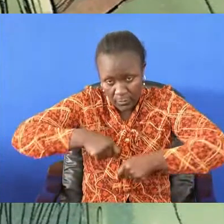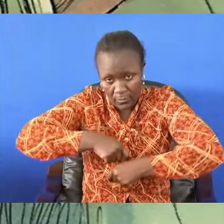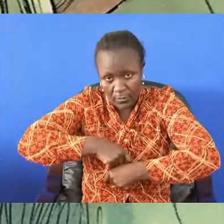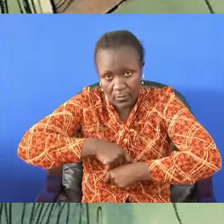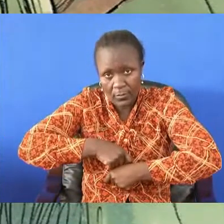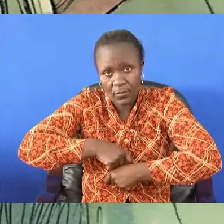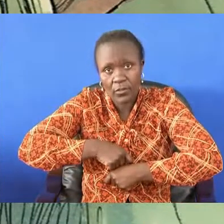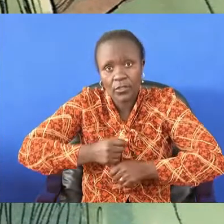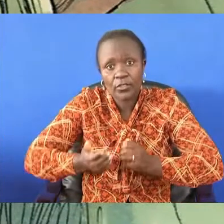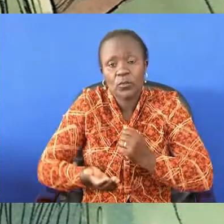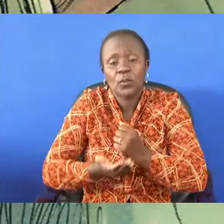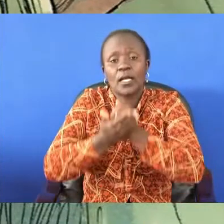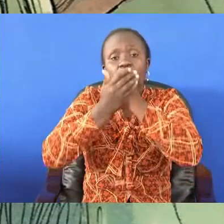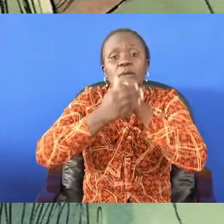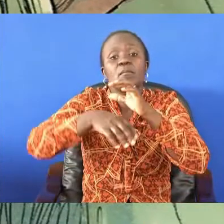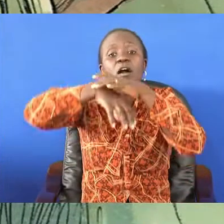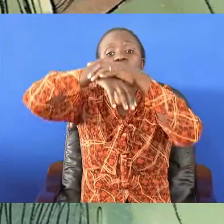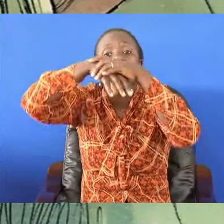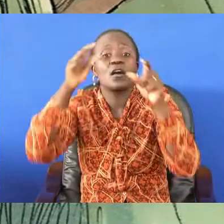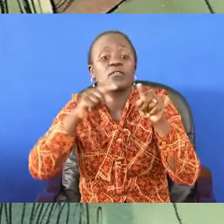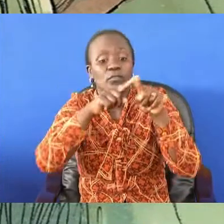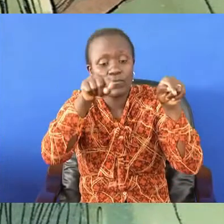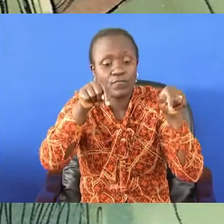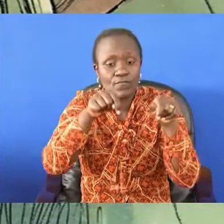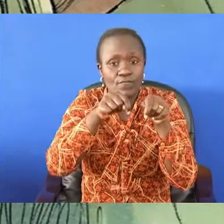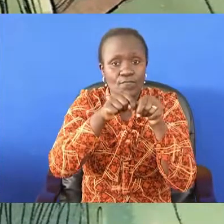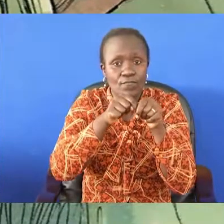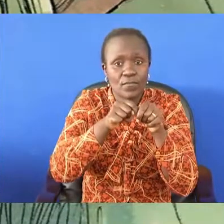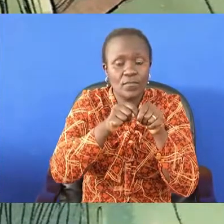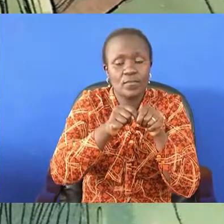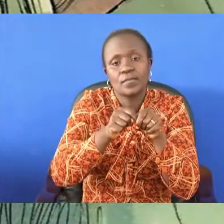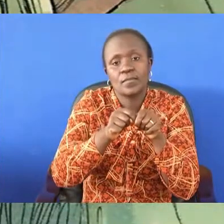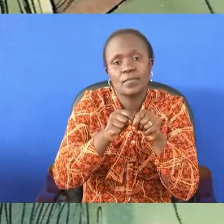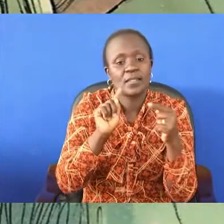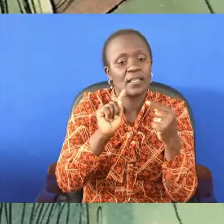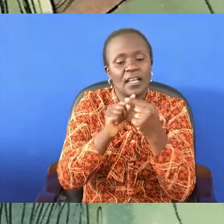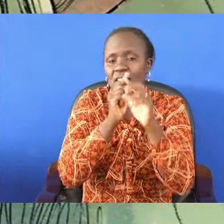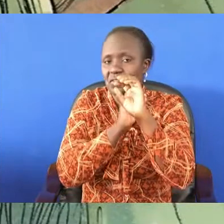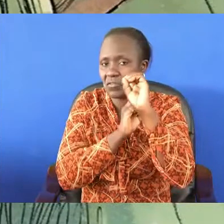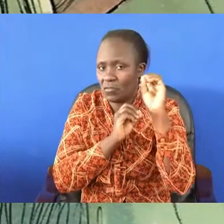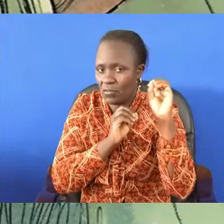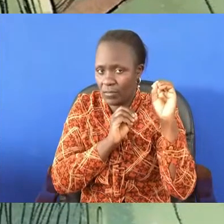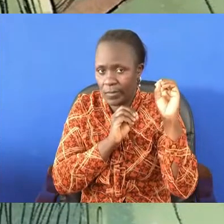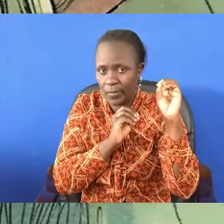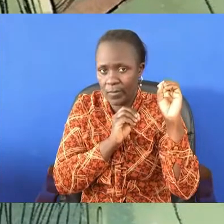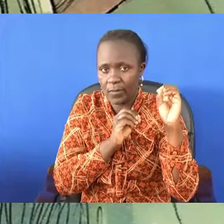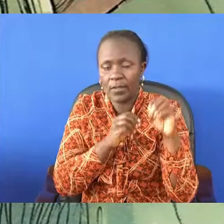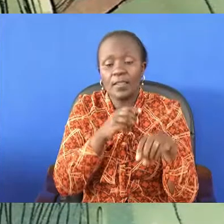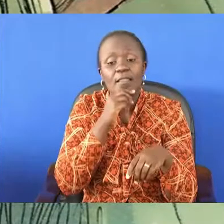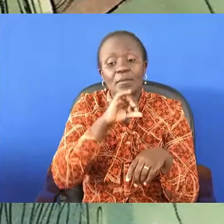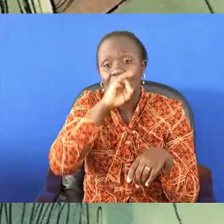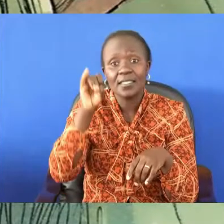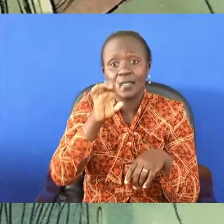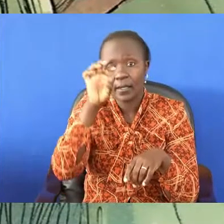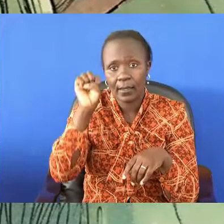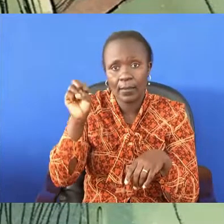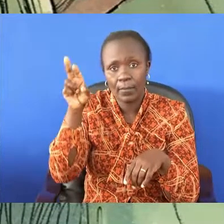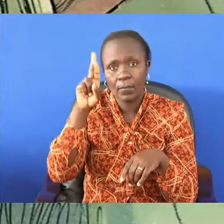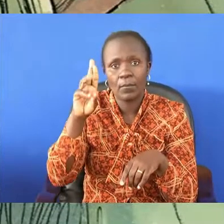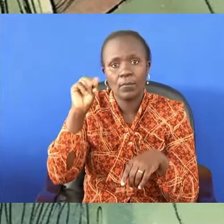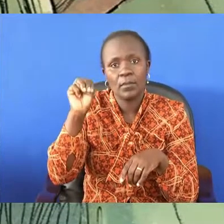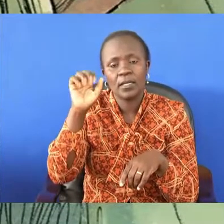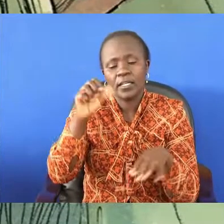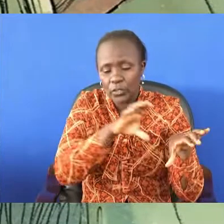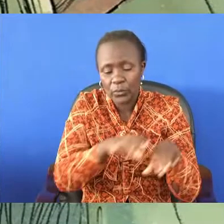old rags in his body so that the rope will not hurt him. Jeremiah did so. And they pulled